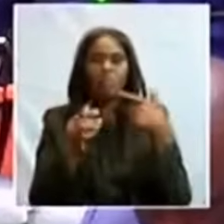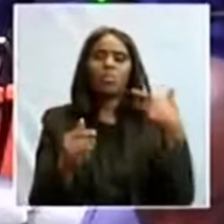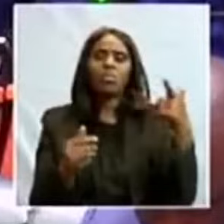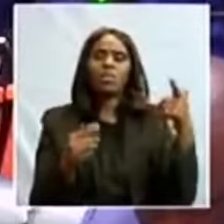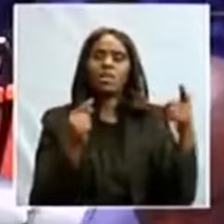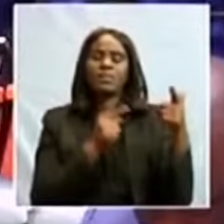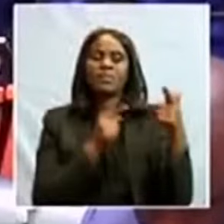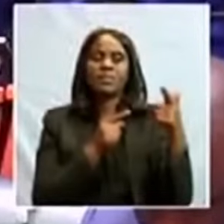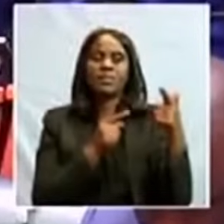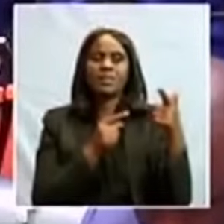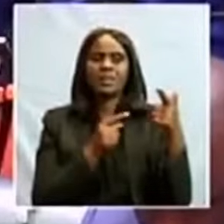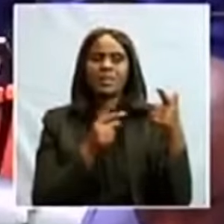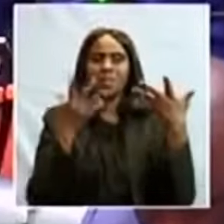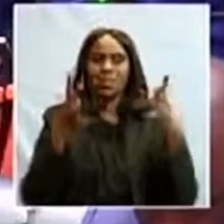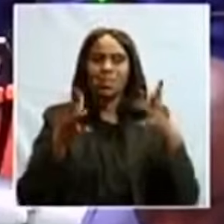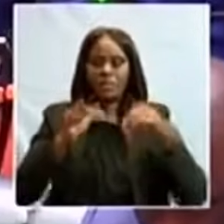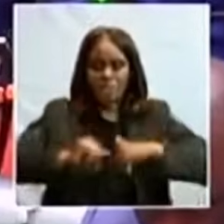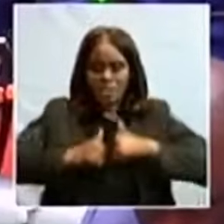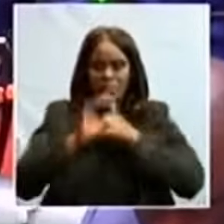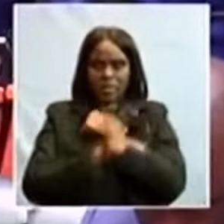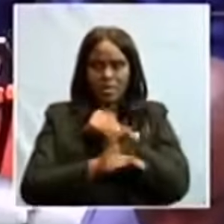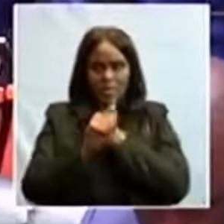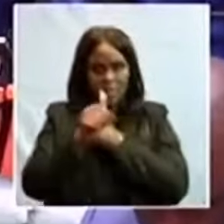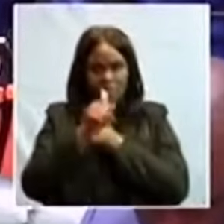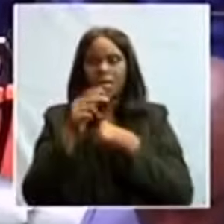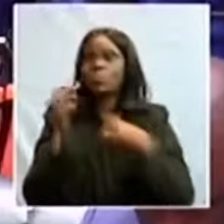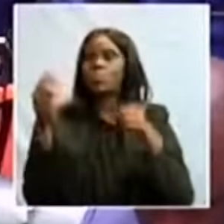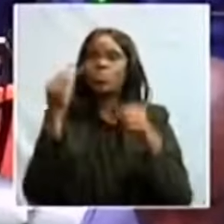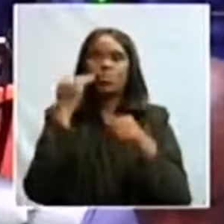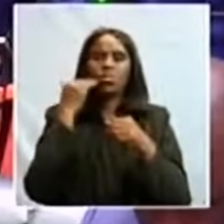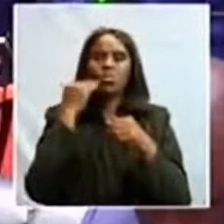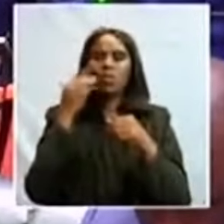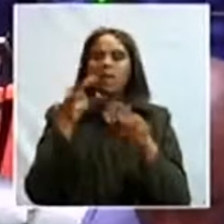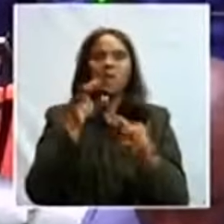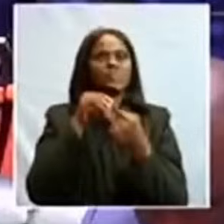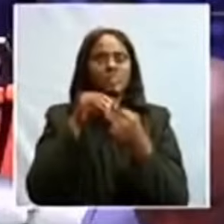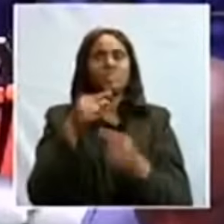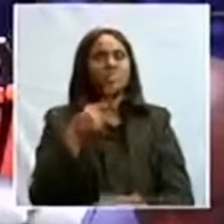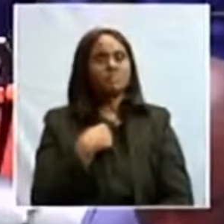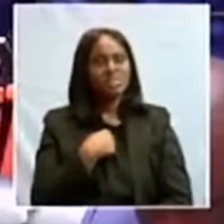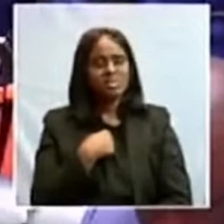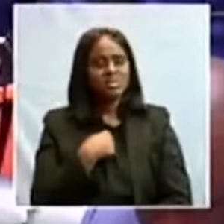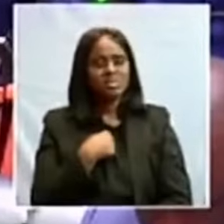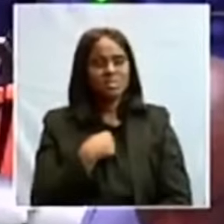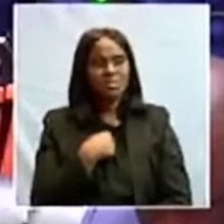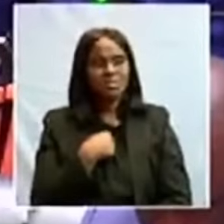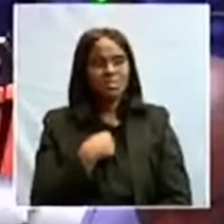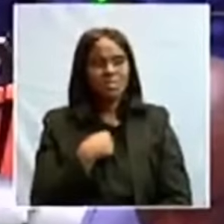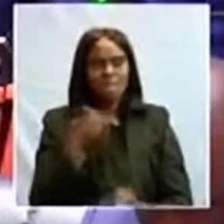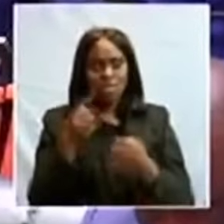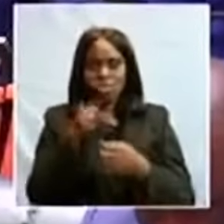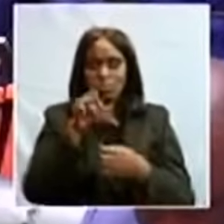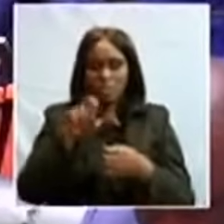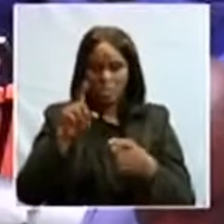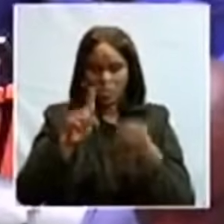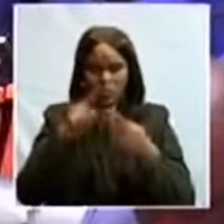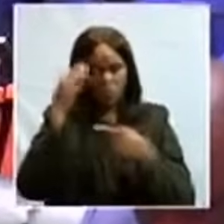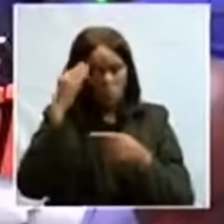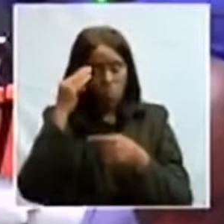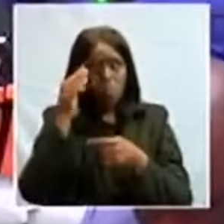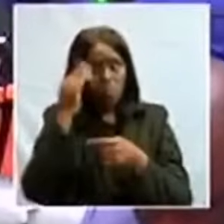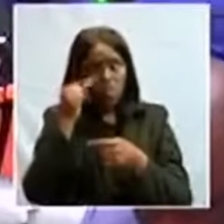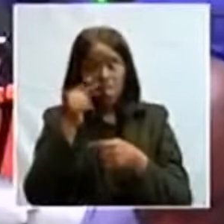Yeah. When we lose as a country, they always mock us, especially me. Hey, yes, you. And you need to know that one